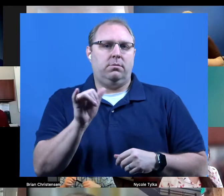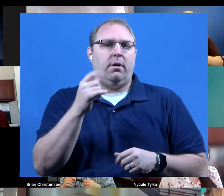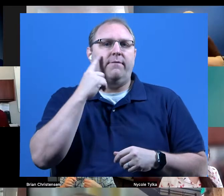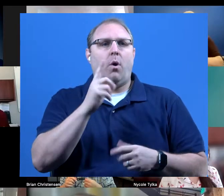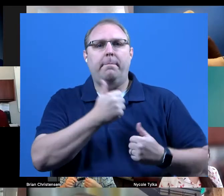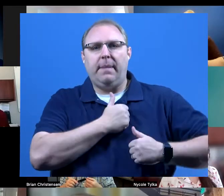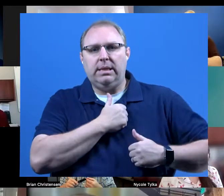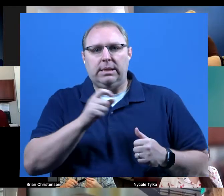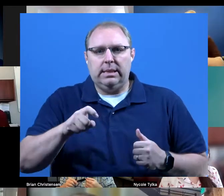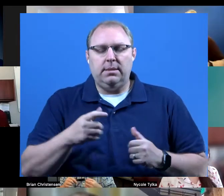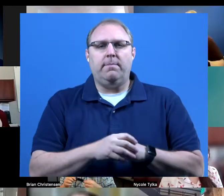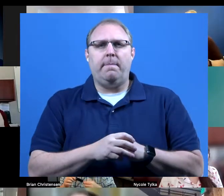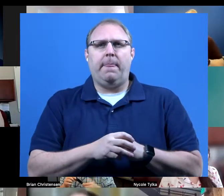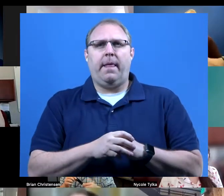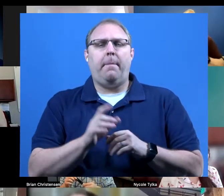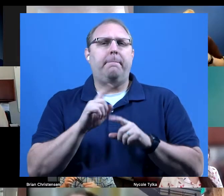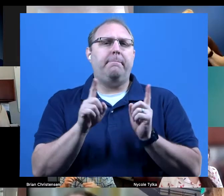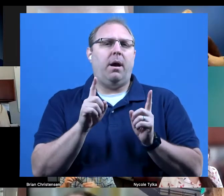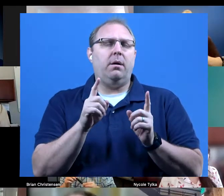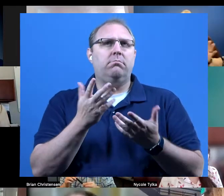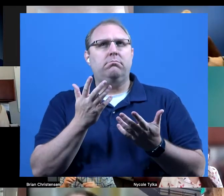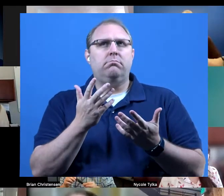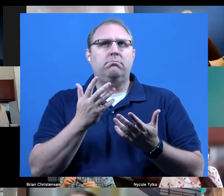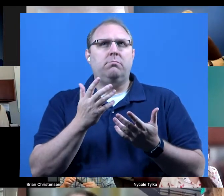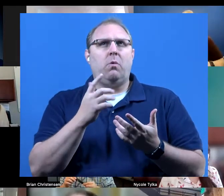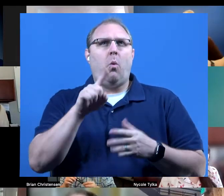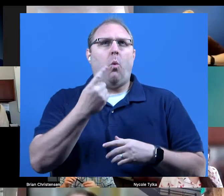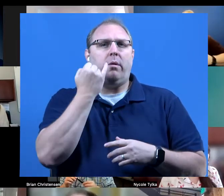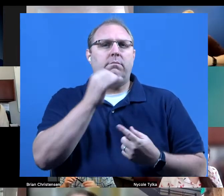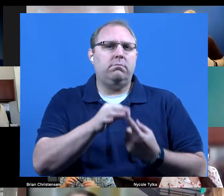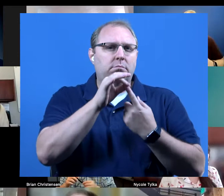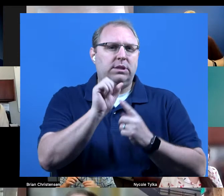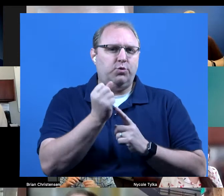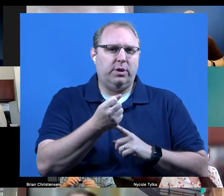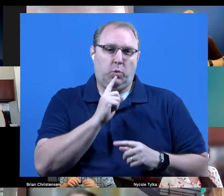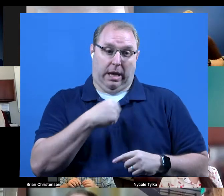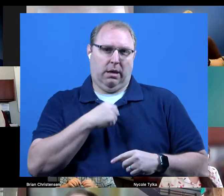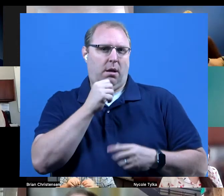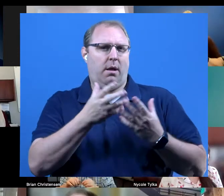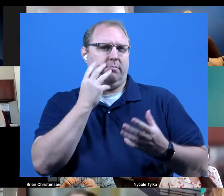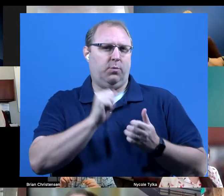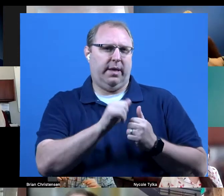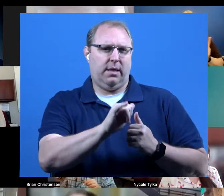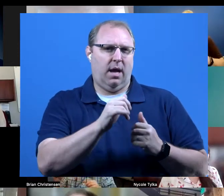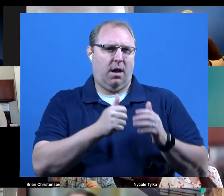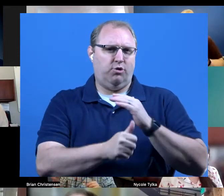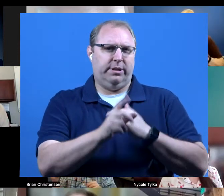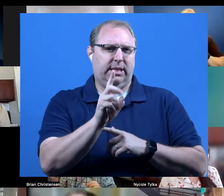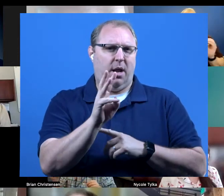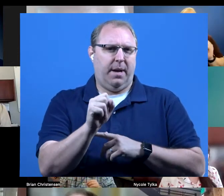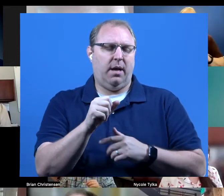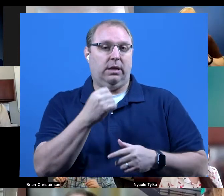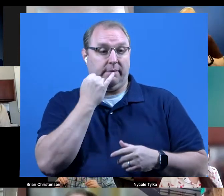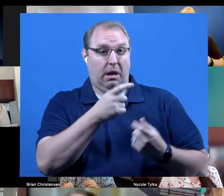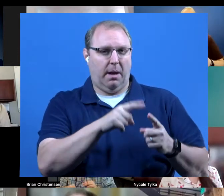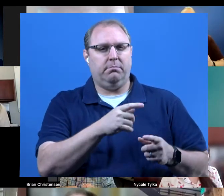are also medical leave benefits for military needs, but unless there is some specific situation, we haven't